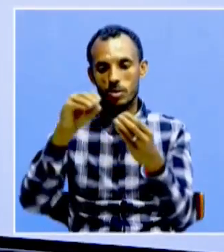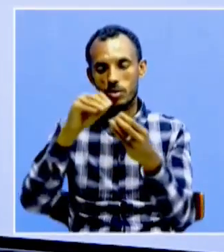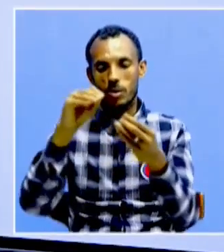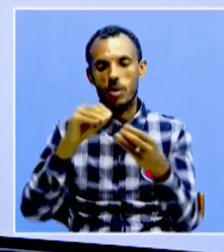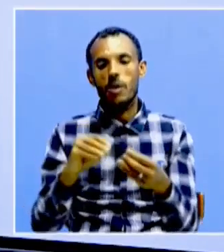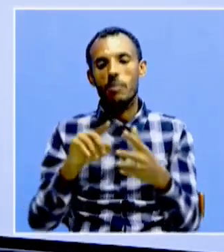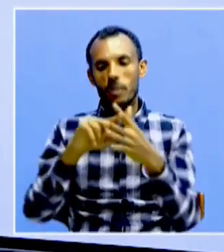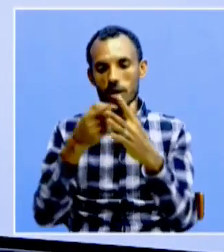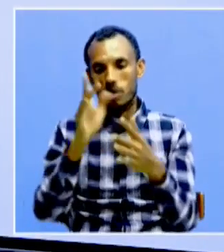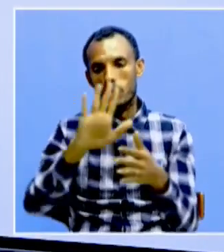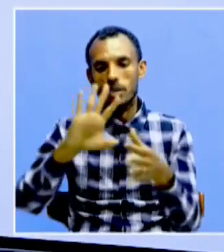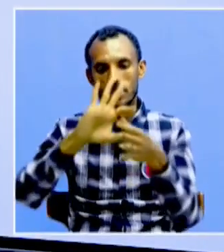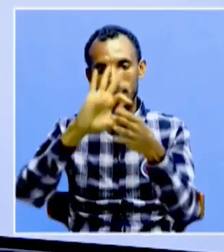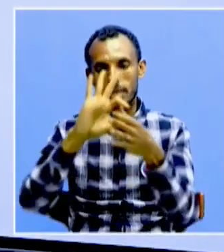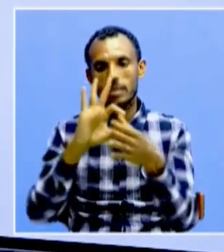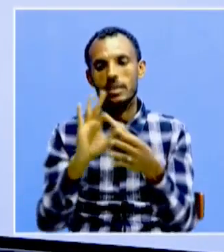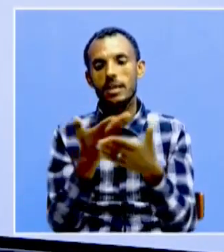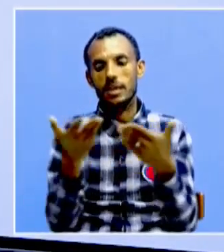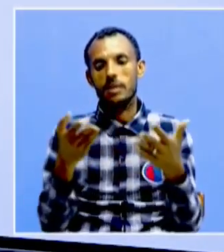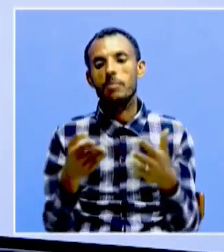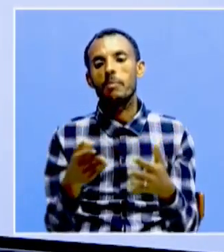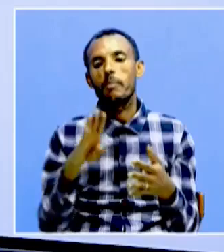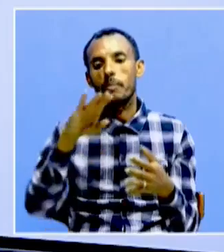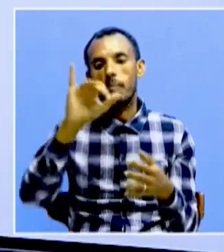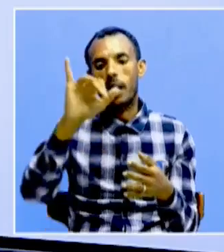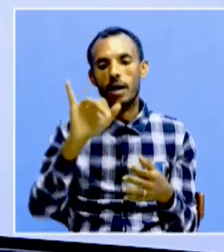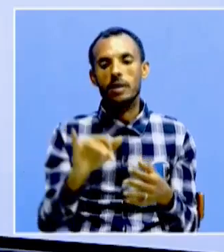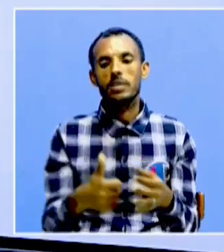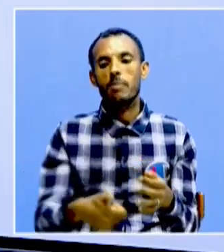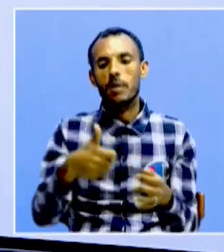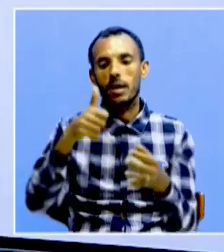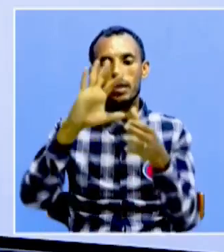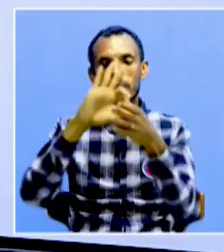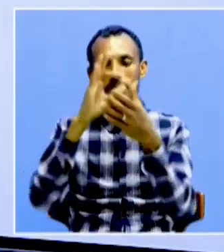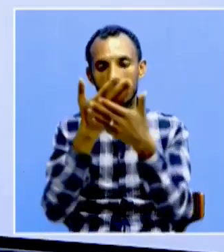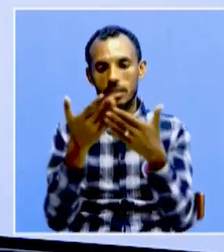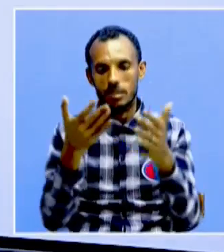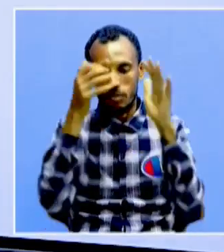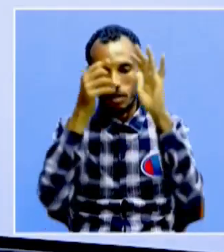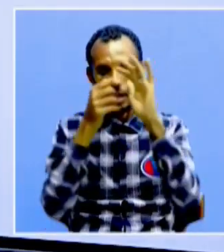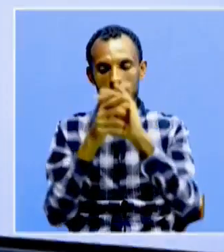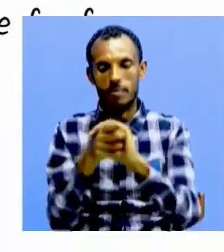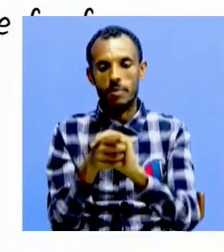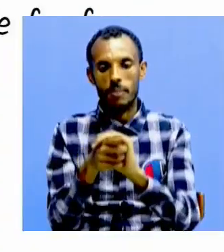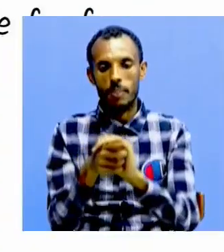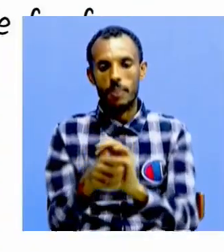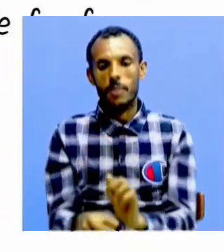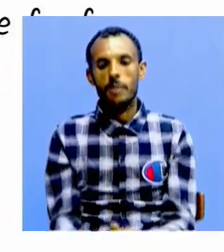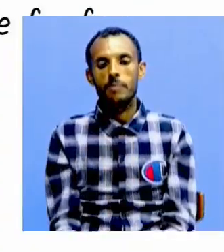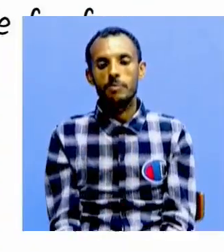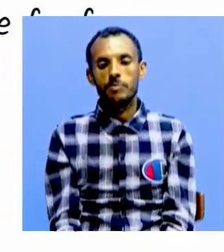by, yes, you can start by the main sentence. For example, look,